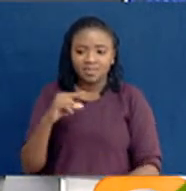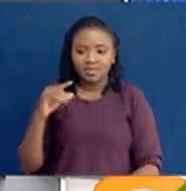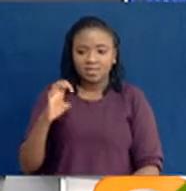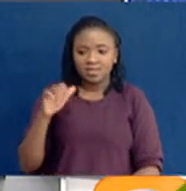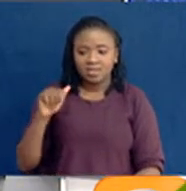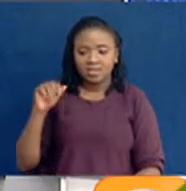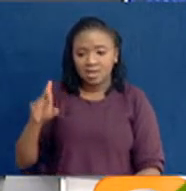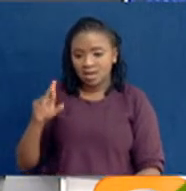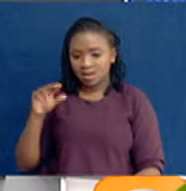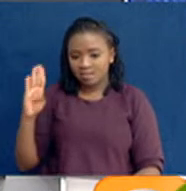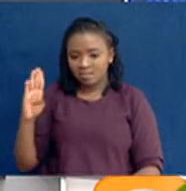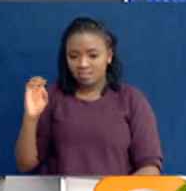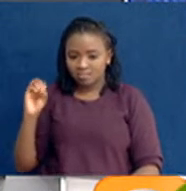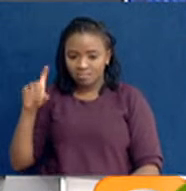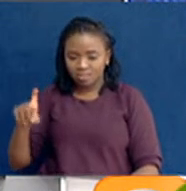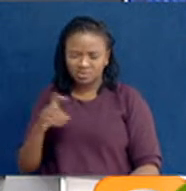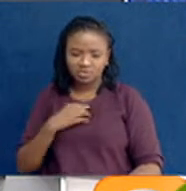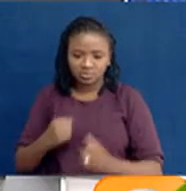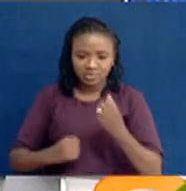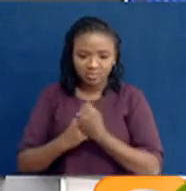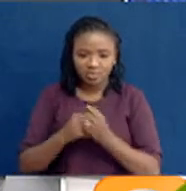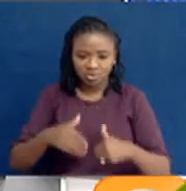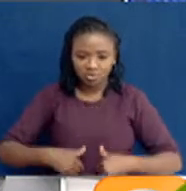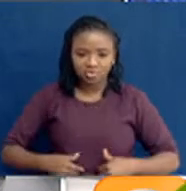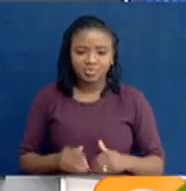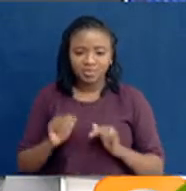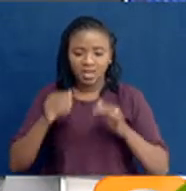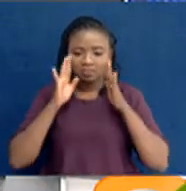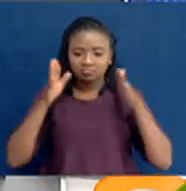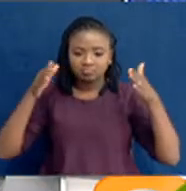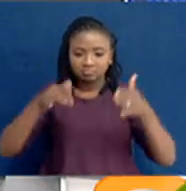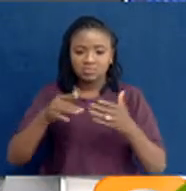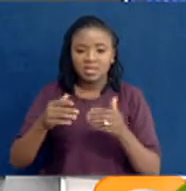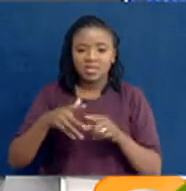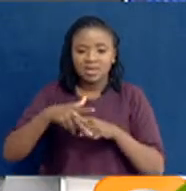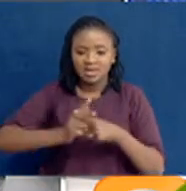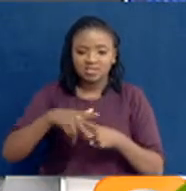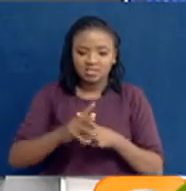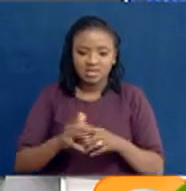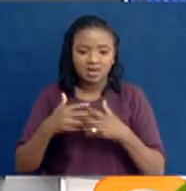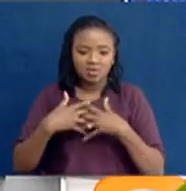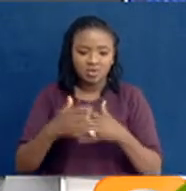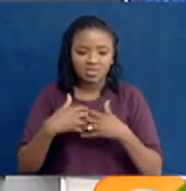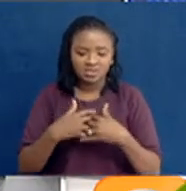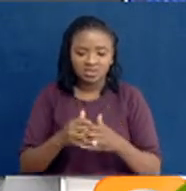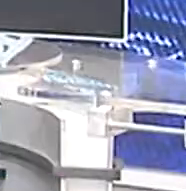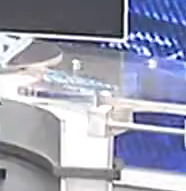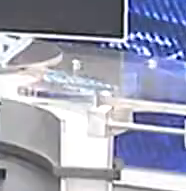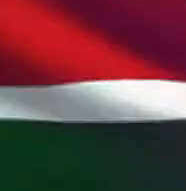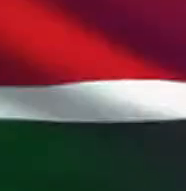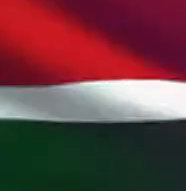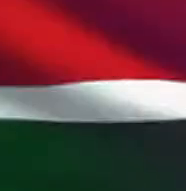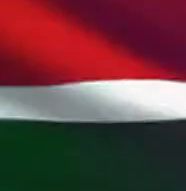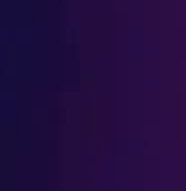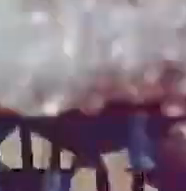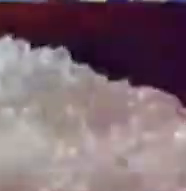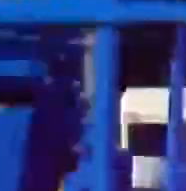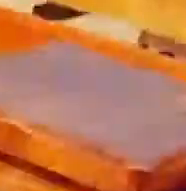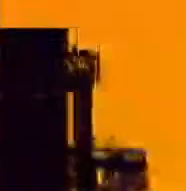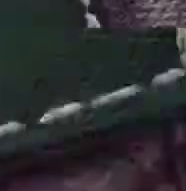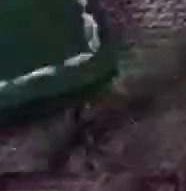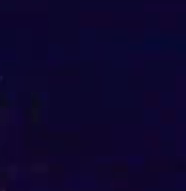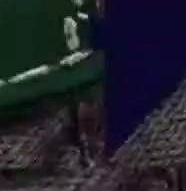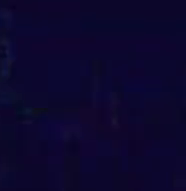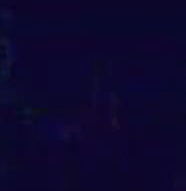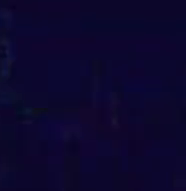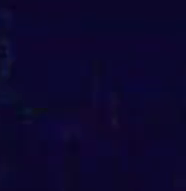helping enthusiastic Kenyan youth immerse themselves into engineering and manufacturing. Edward Chweya has more. Made